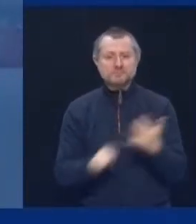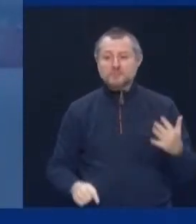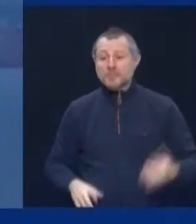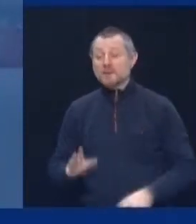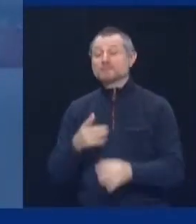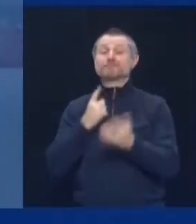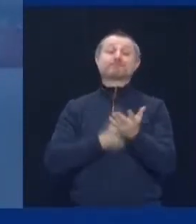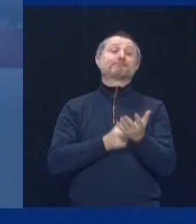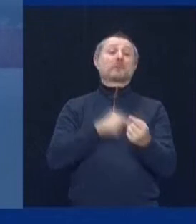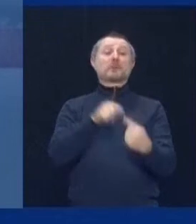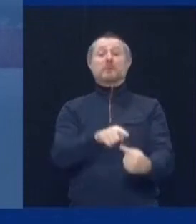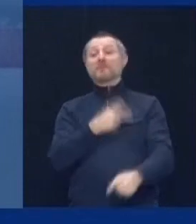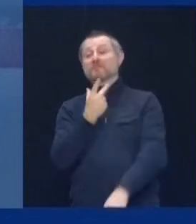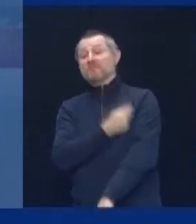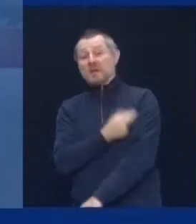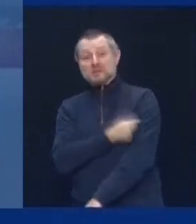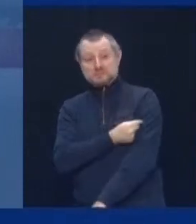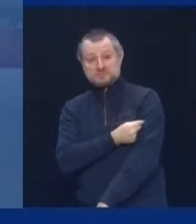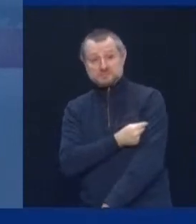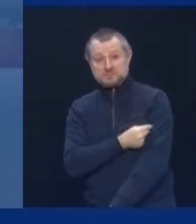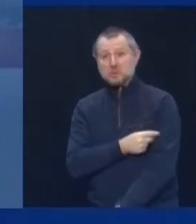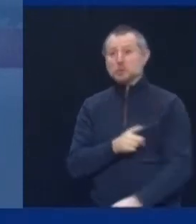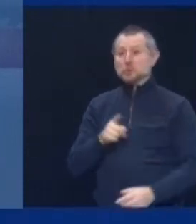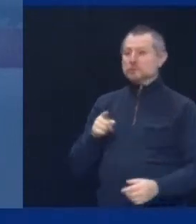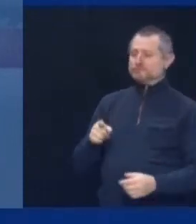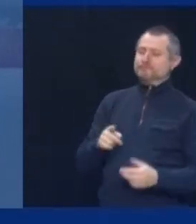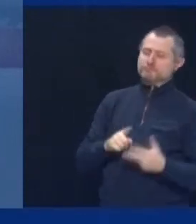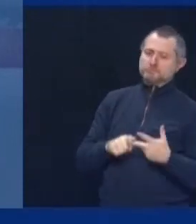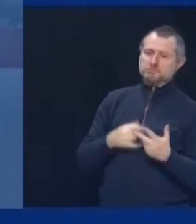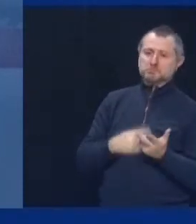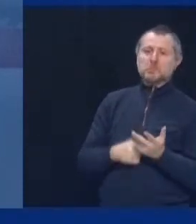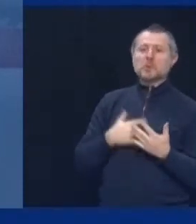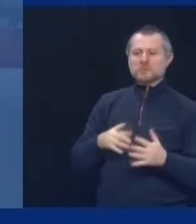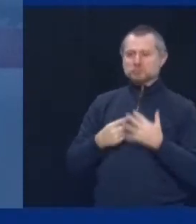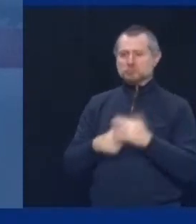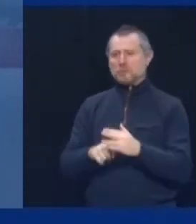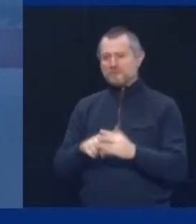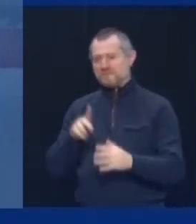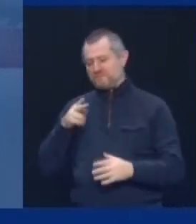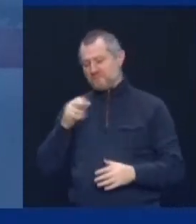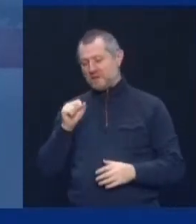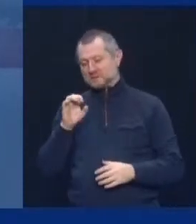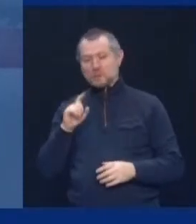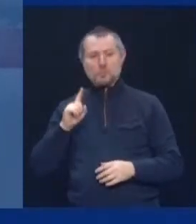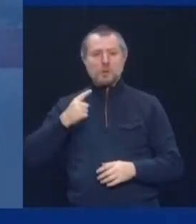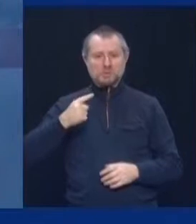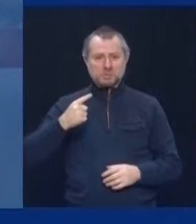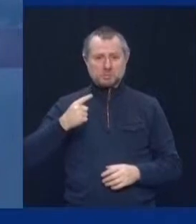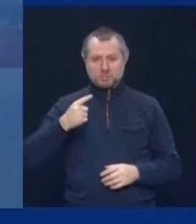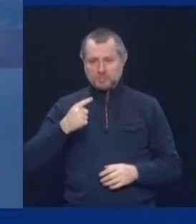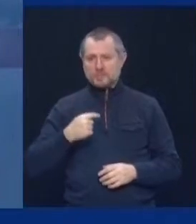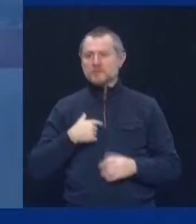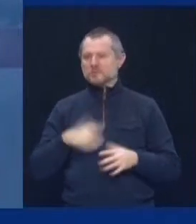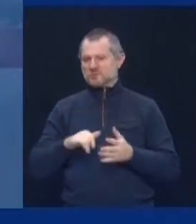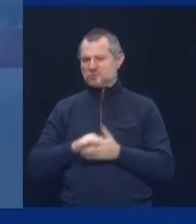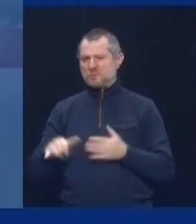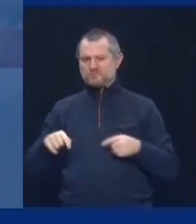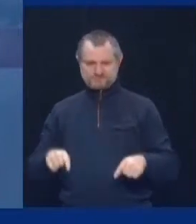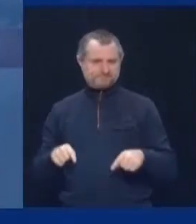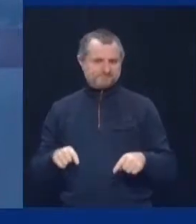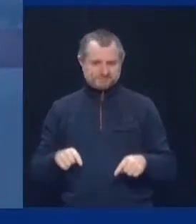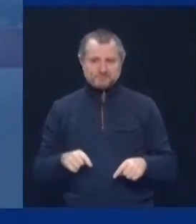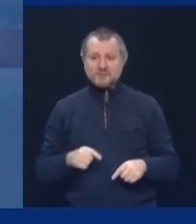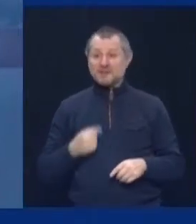piece. We have started phase 1 of the vaccinations in New York. I believe we did the